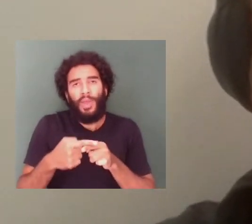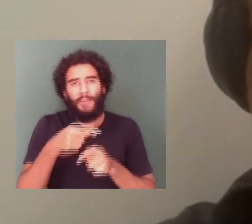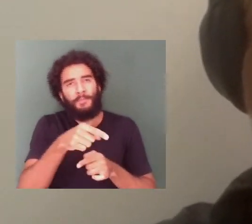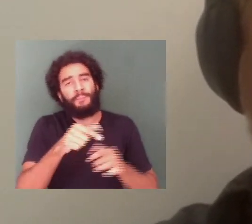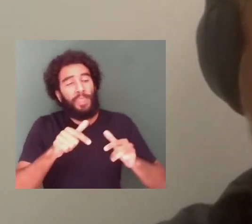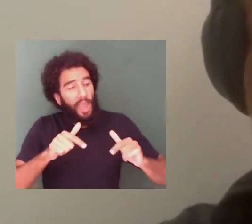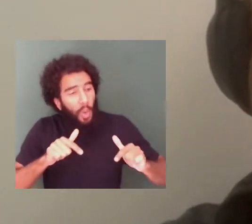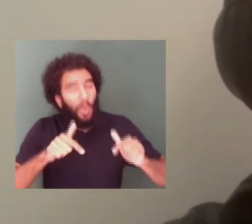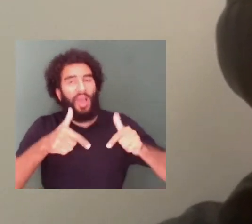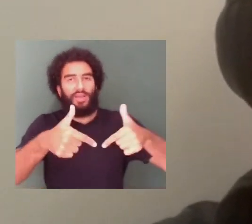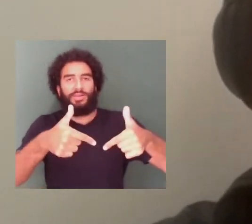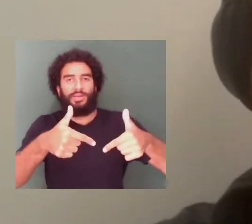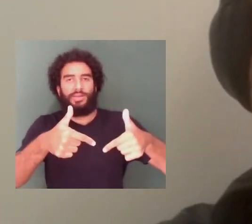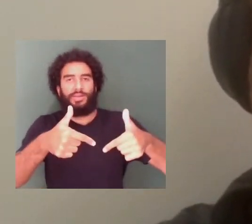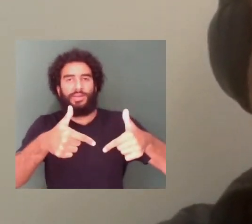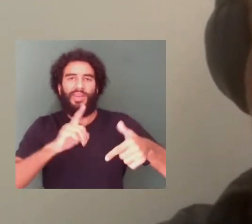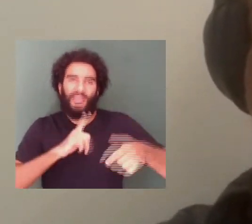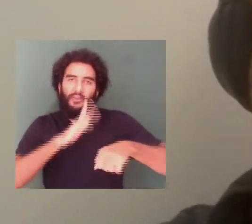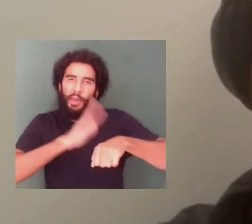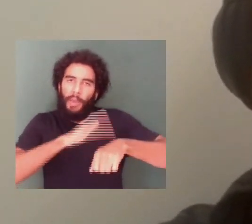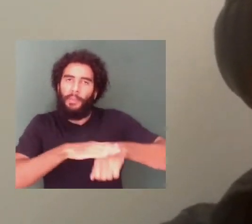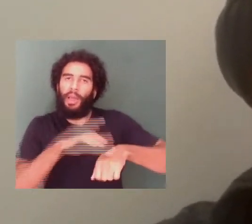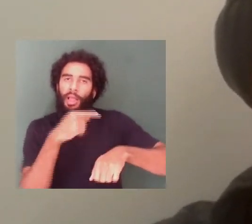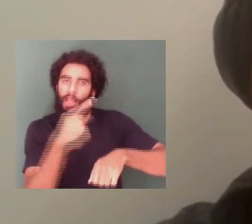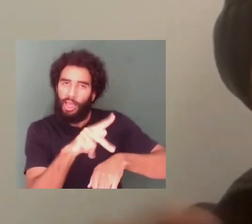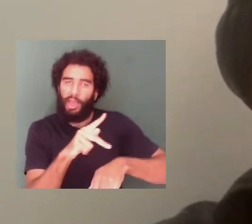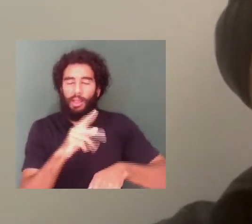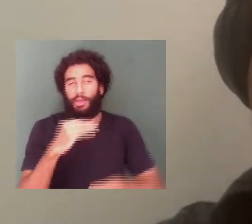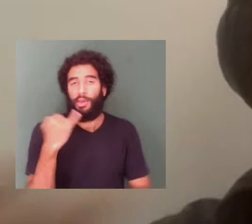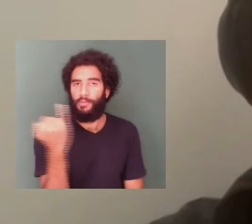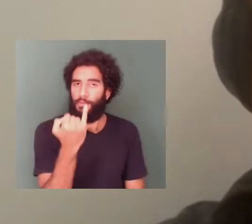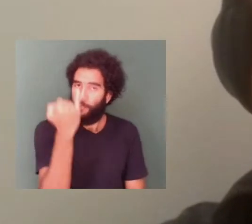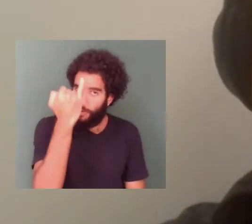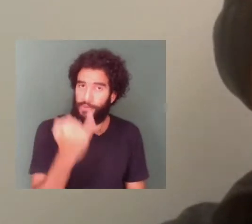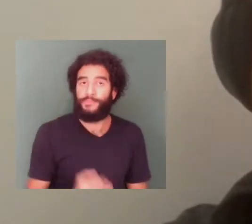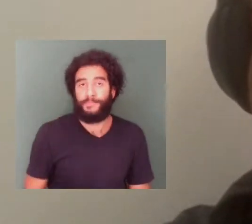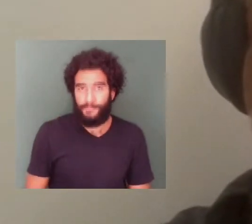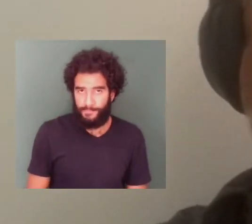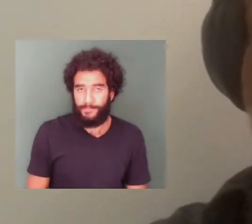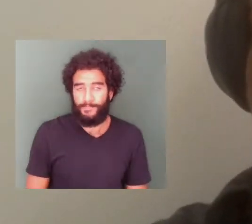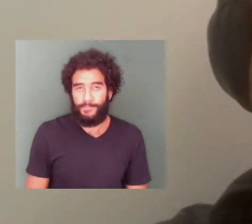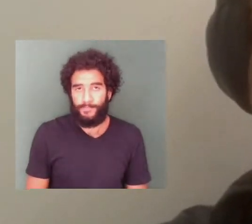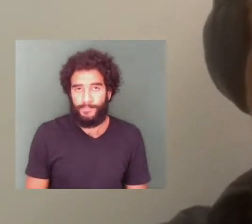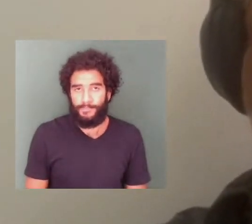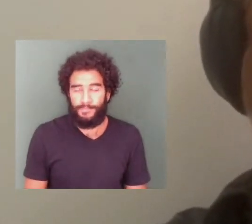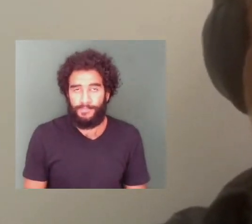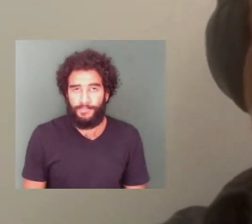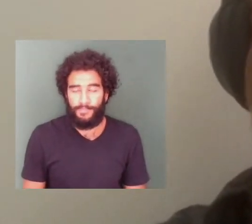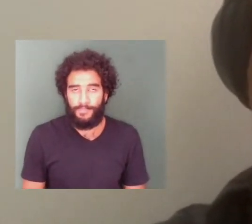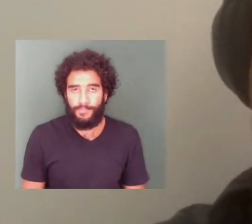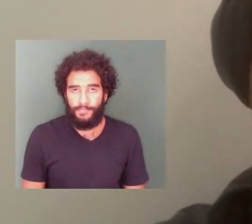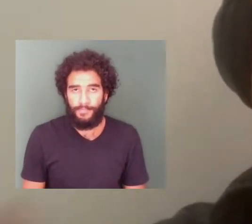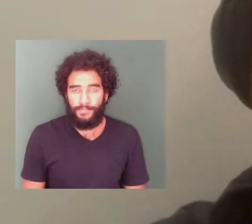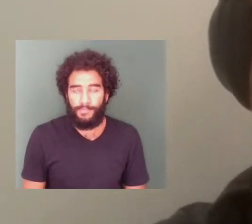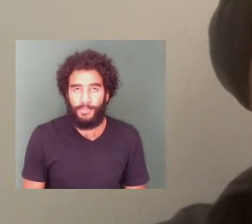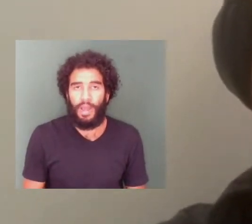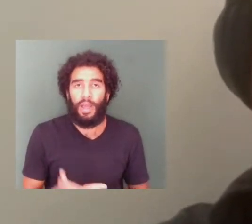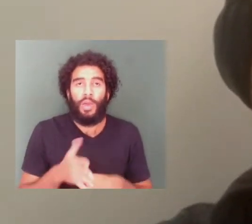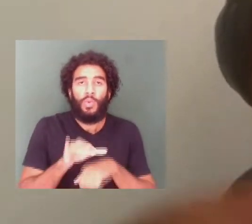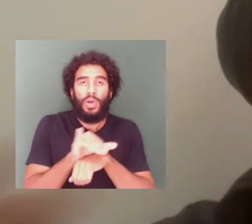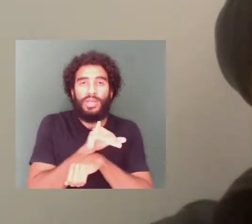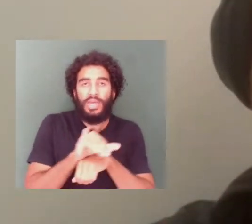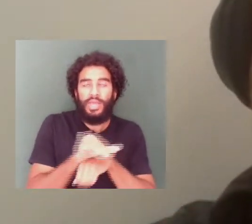network was developed, since it is an action that had such important merits,